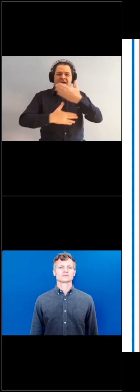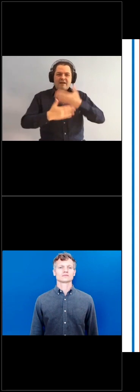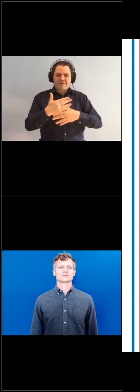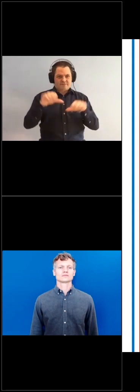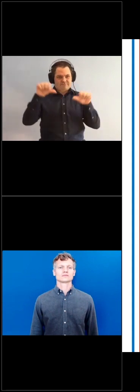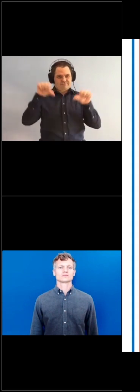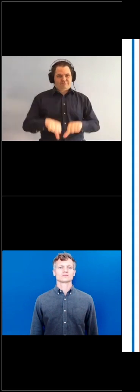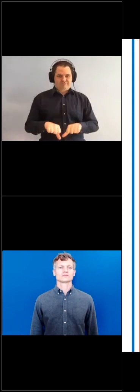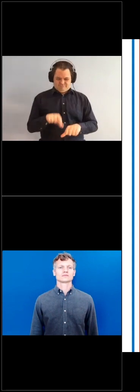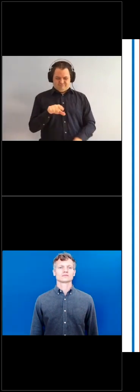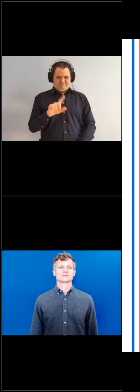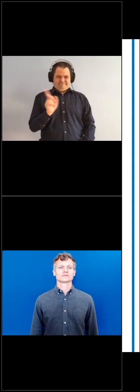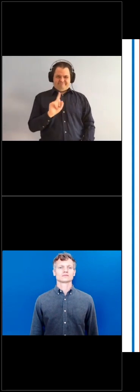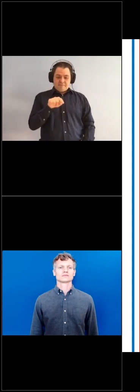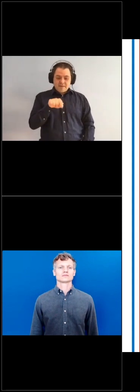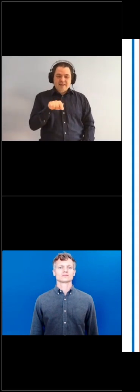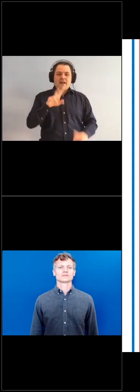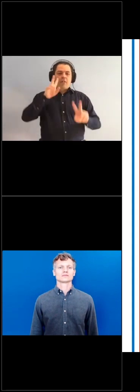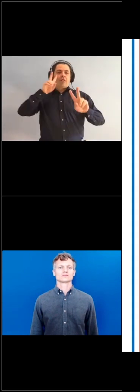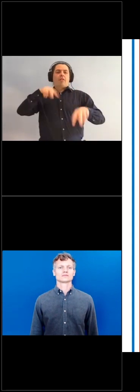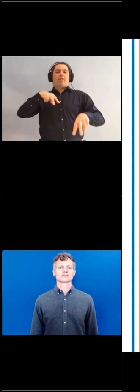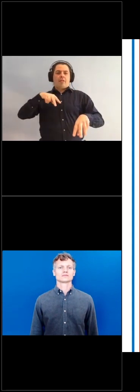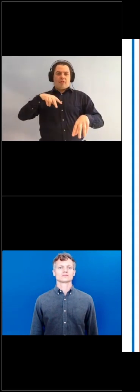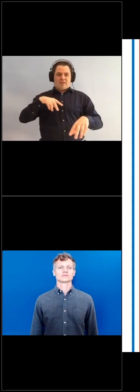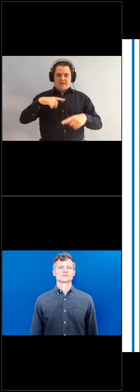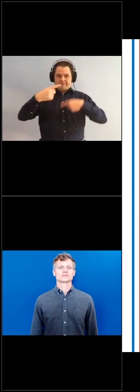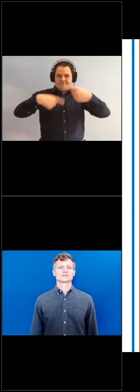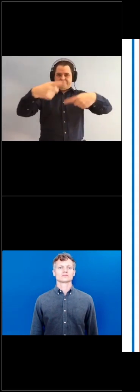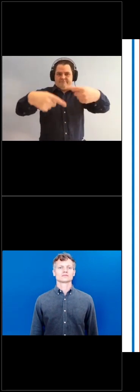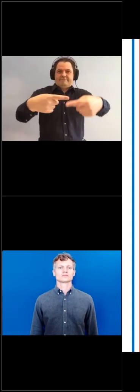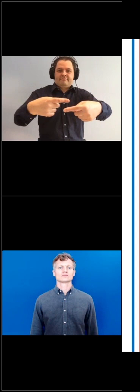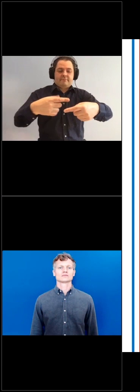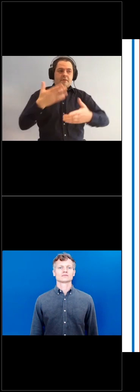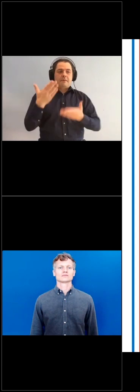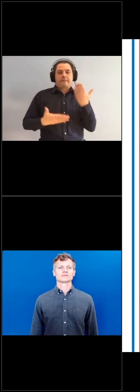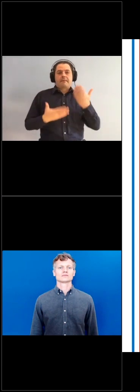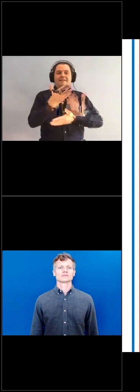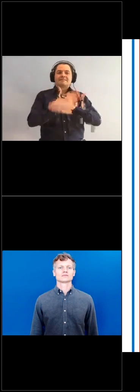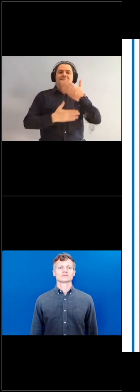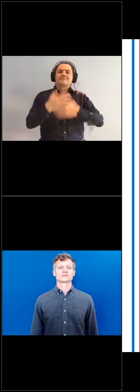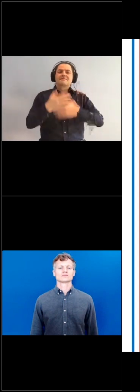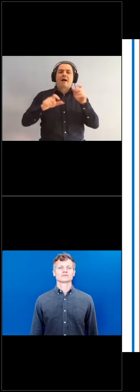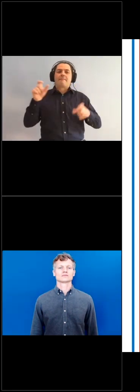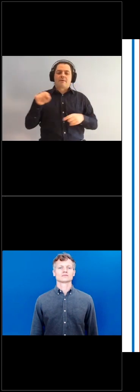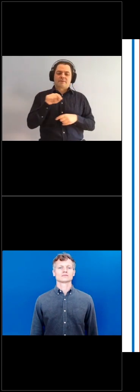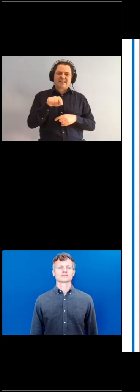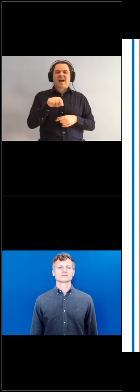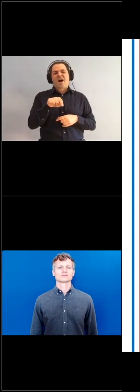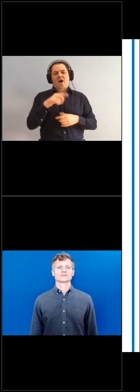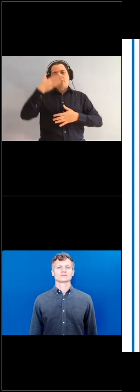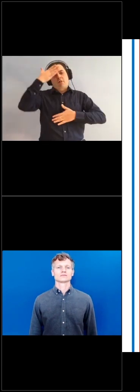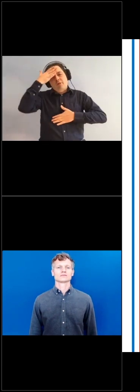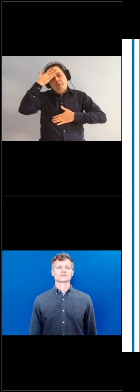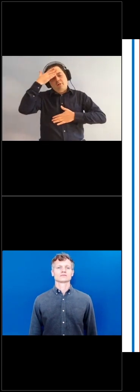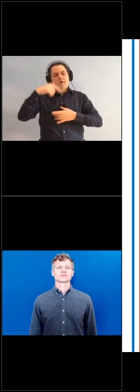prejudices against them. So, for example, representing persons with disabilities as persons who are sick, persons who